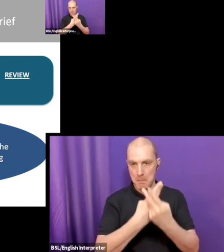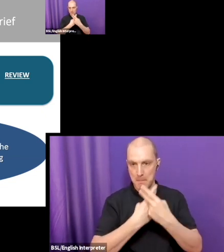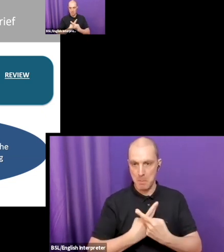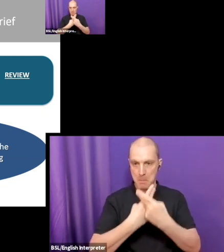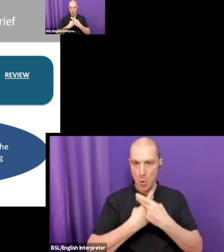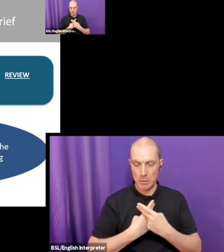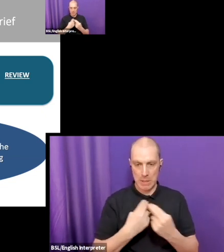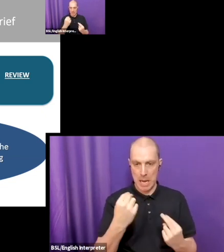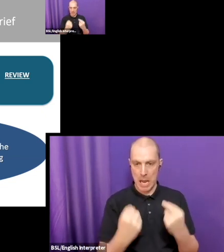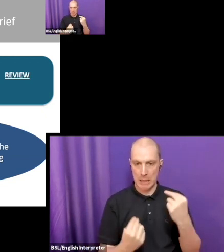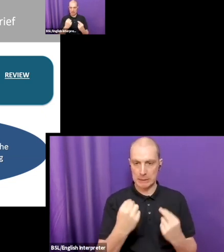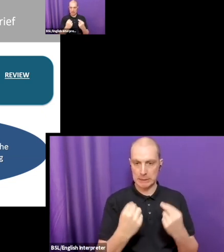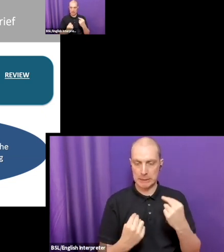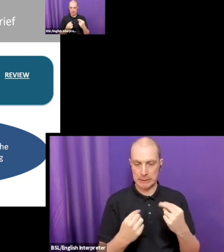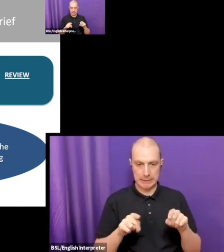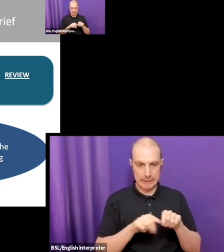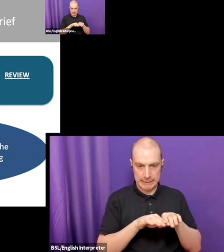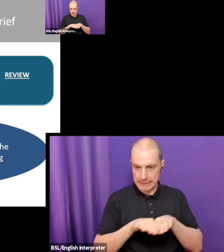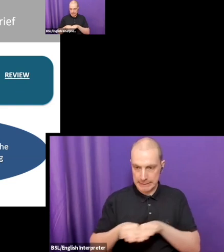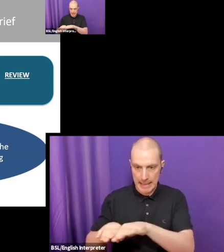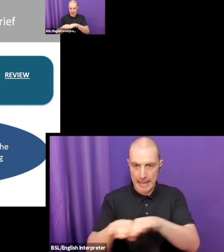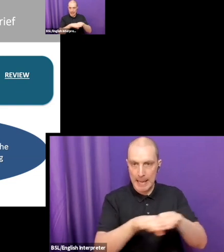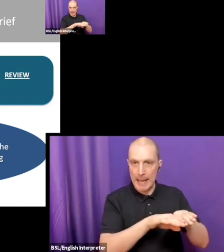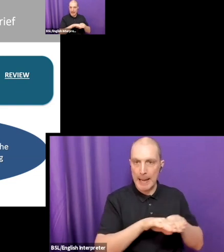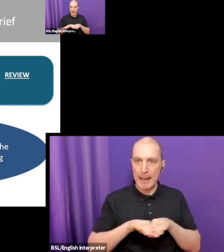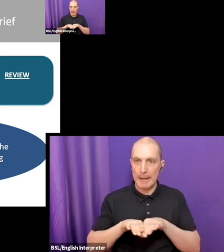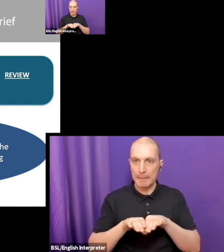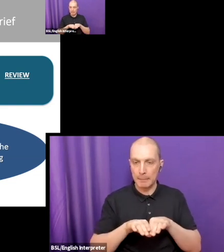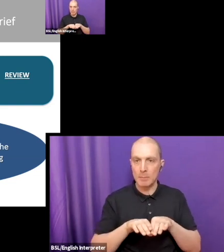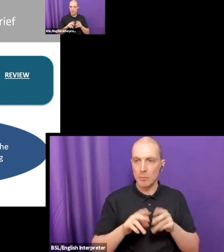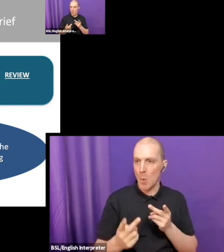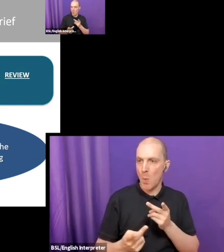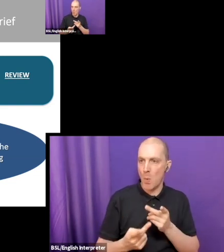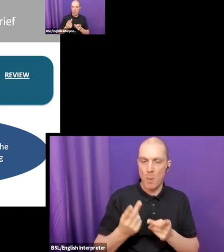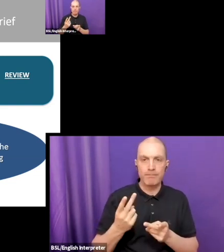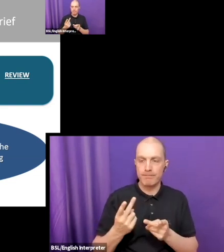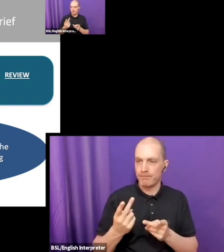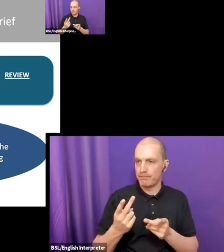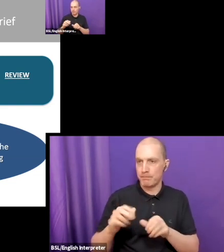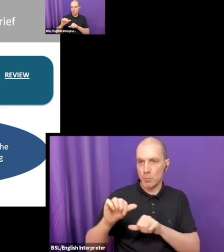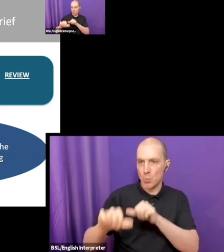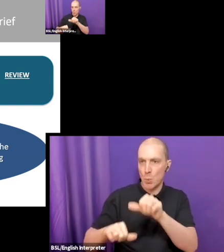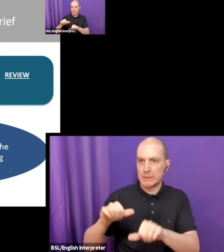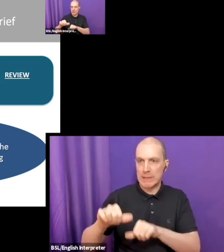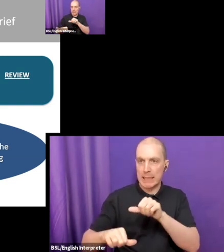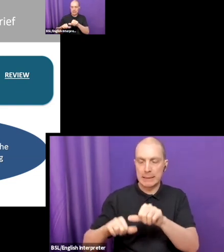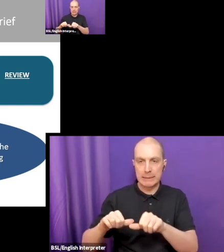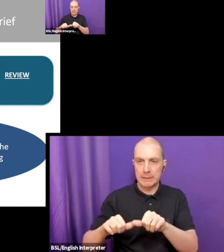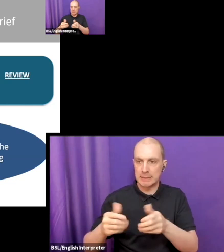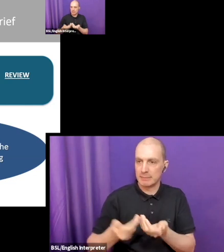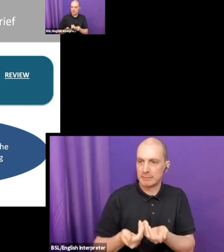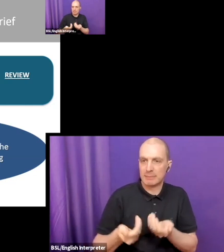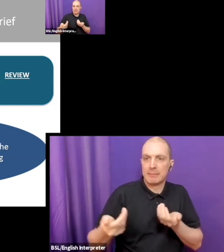this is already something quite revolutionary and different from the other mechanisms that can review